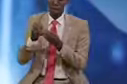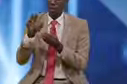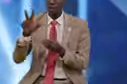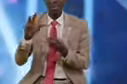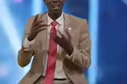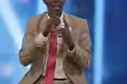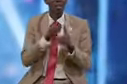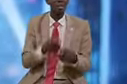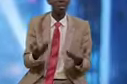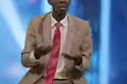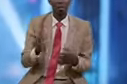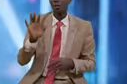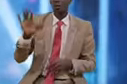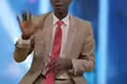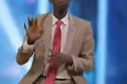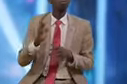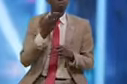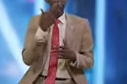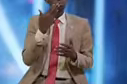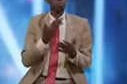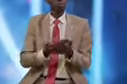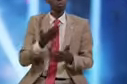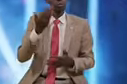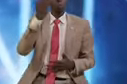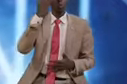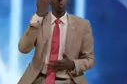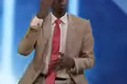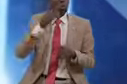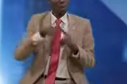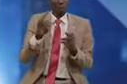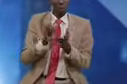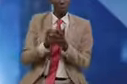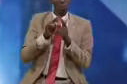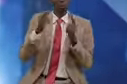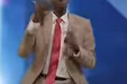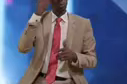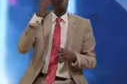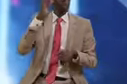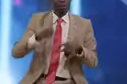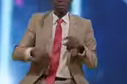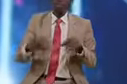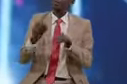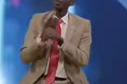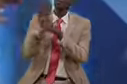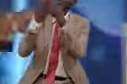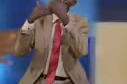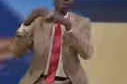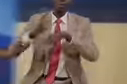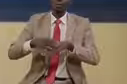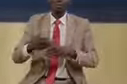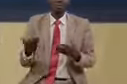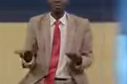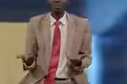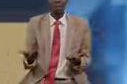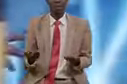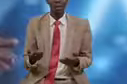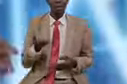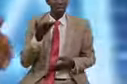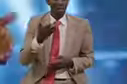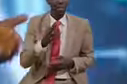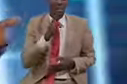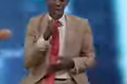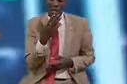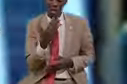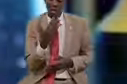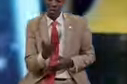2 + 3 = 5. Great knowledge, but that cannot take you to that redemption. The things we know that